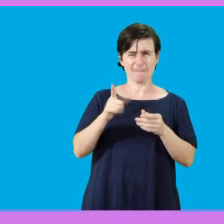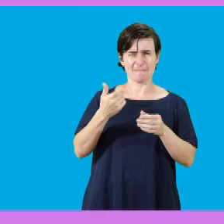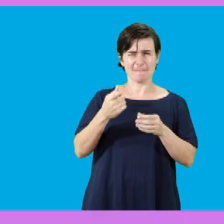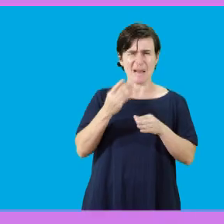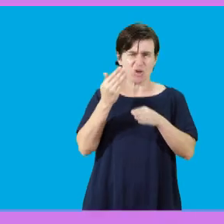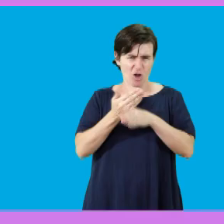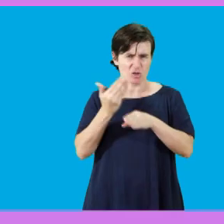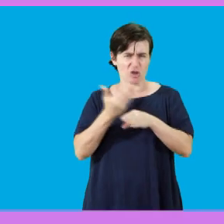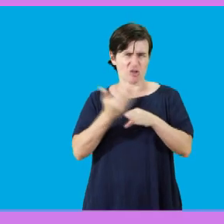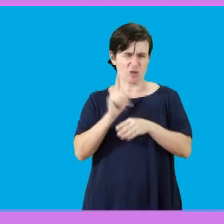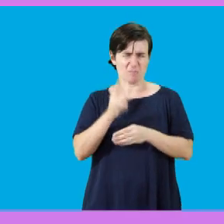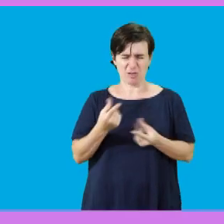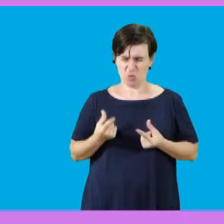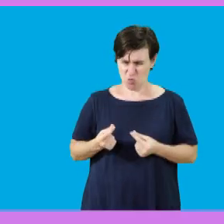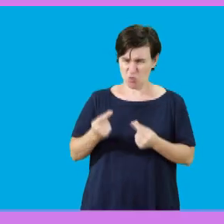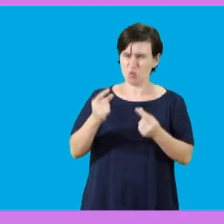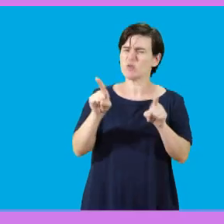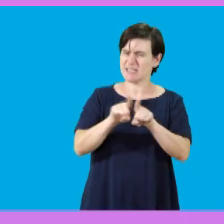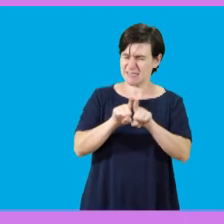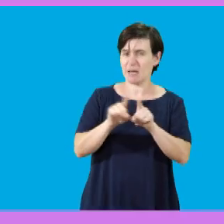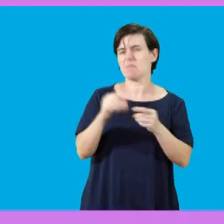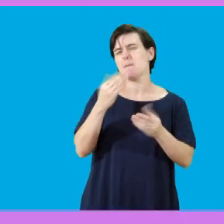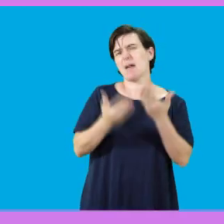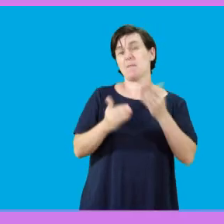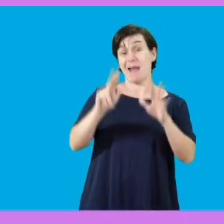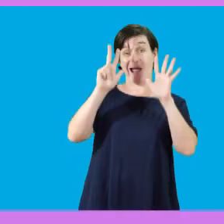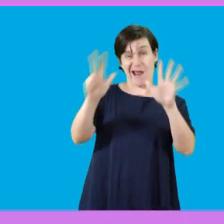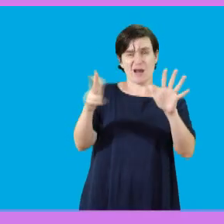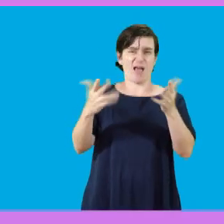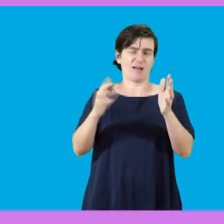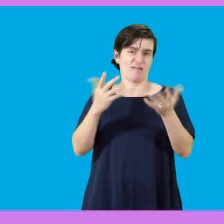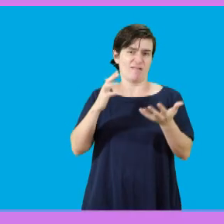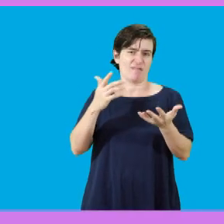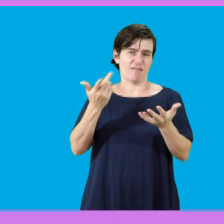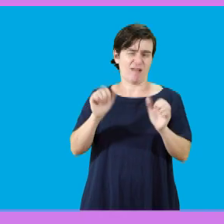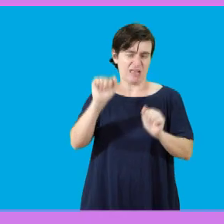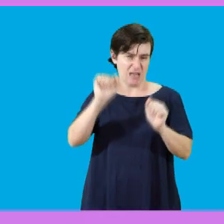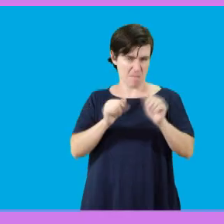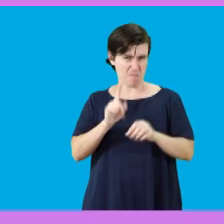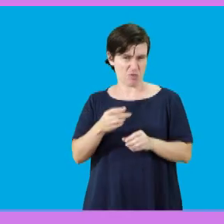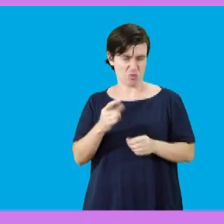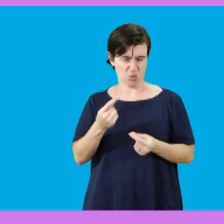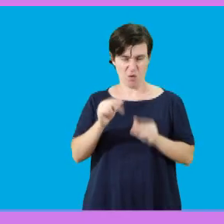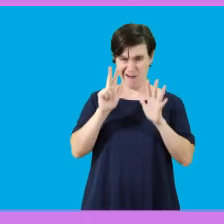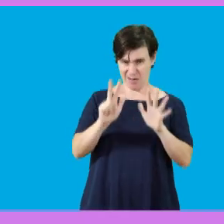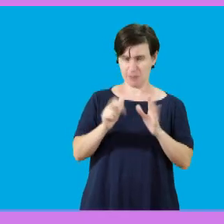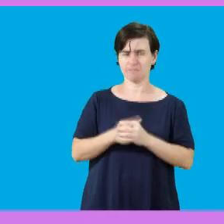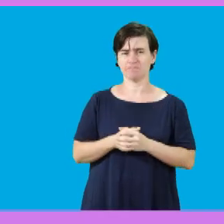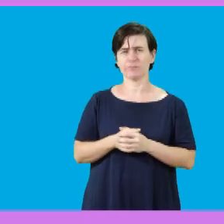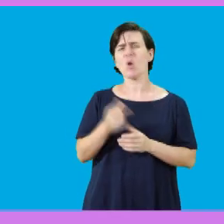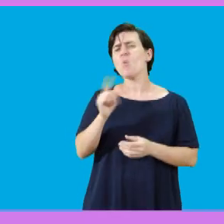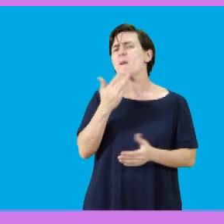tasks in the next year, so it means if ever all their tests in total will be 8 still in the next year, what